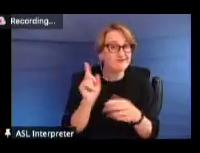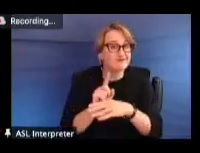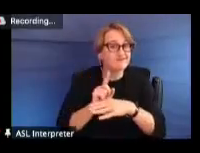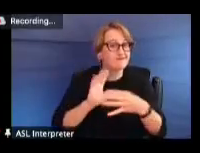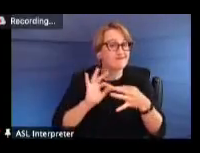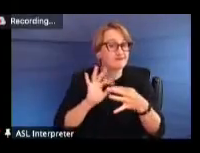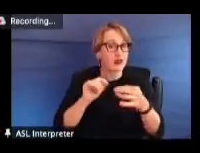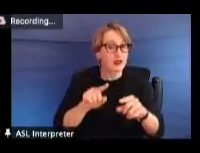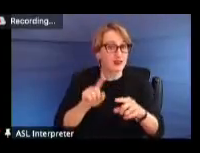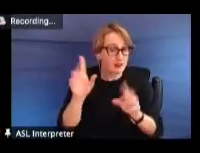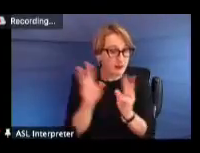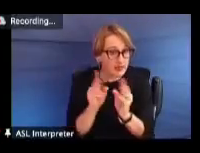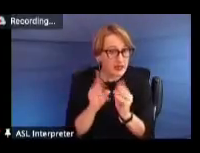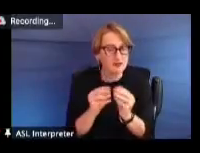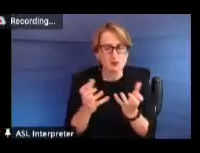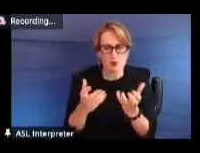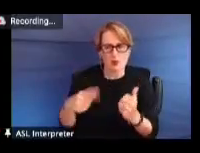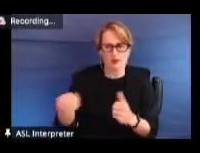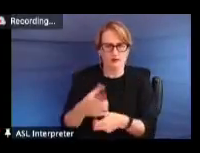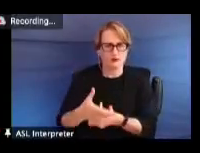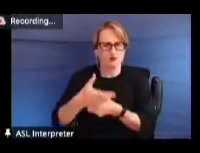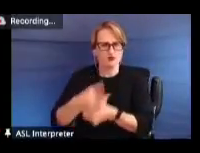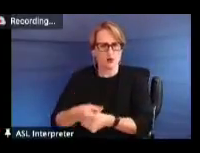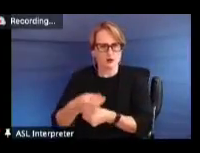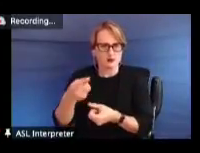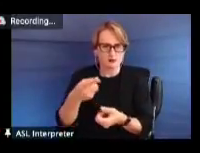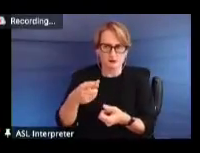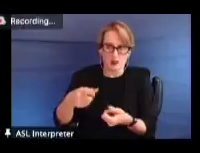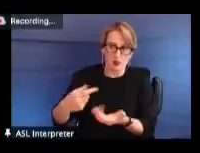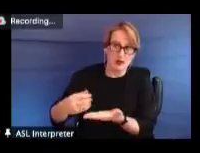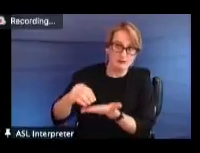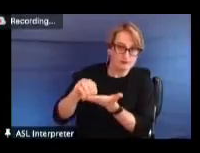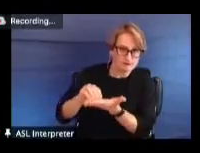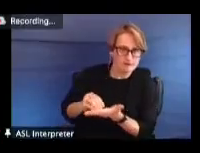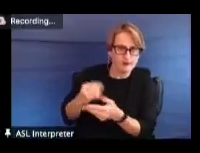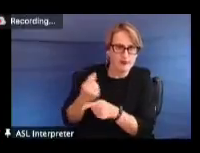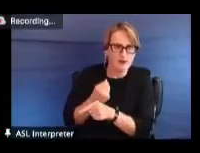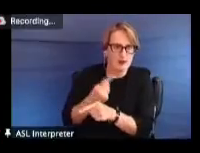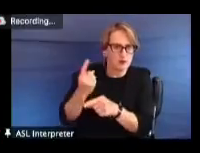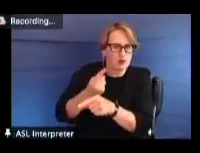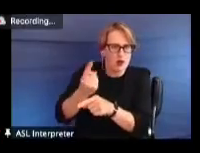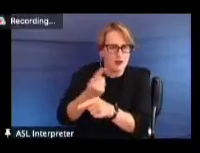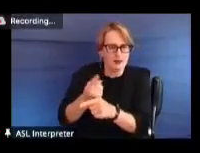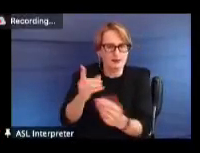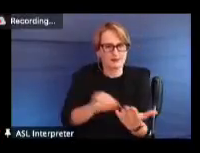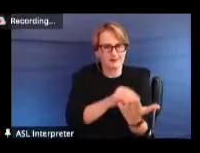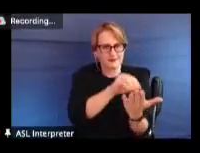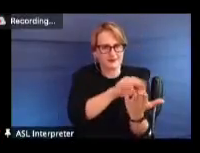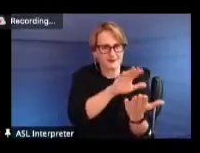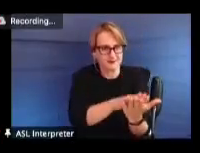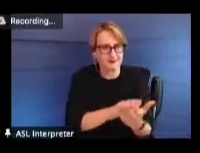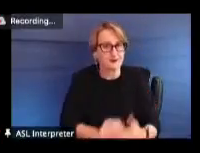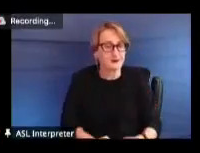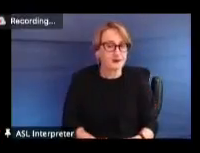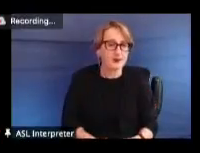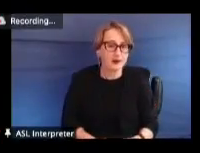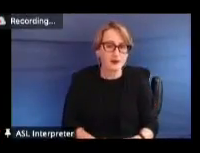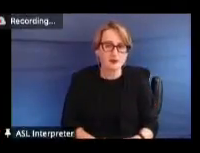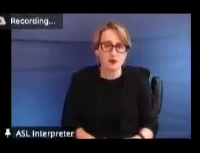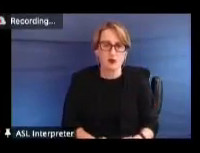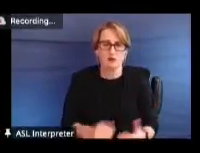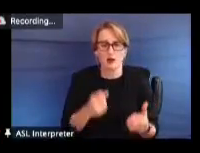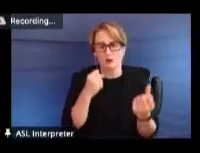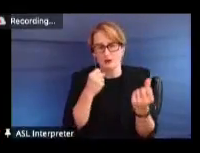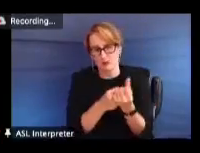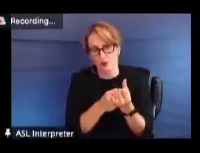everybody can trust what we have in there. So I think I just wanted to support what